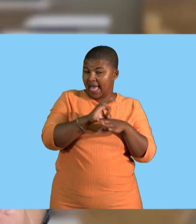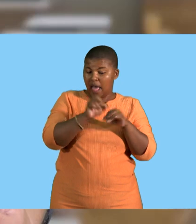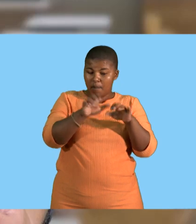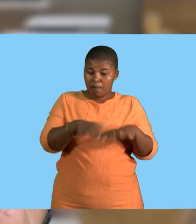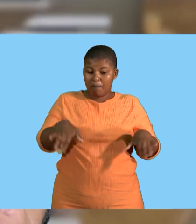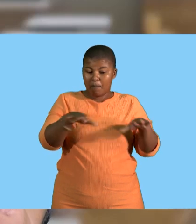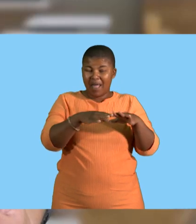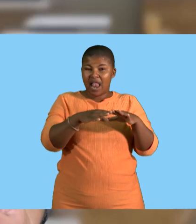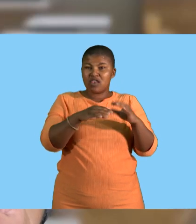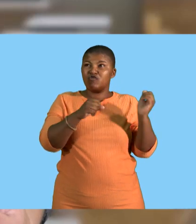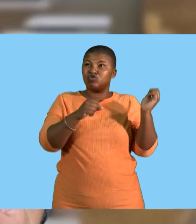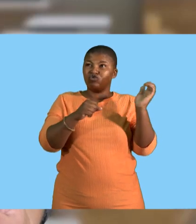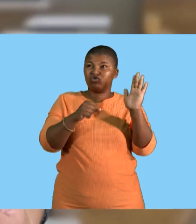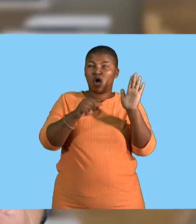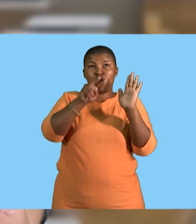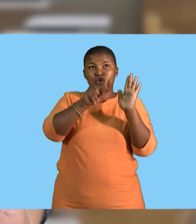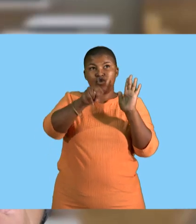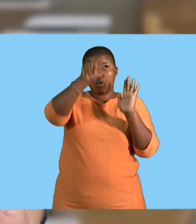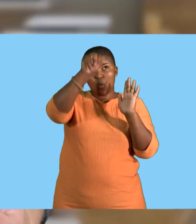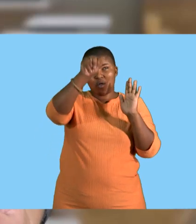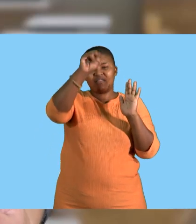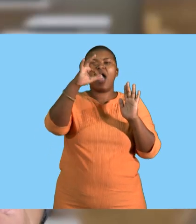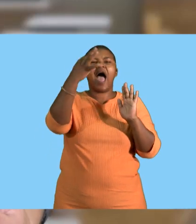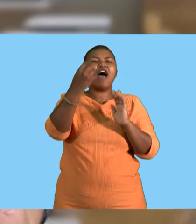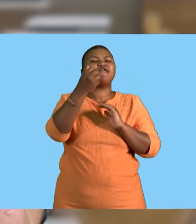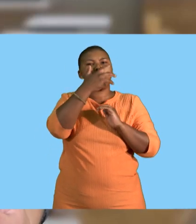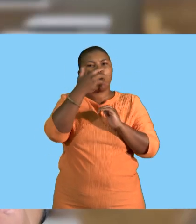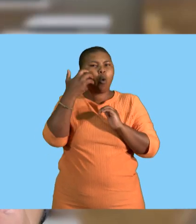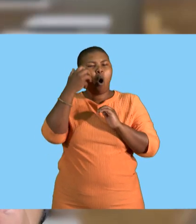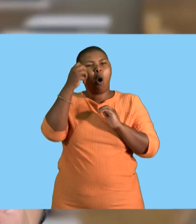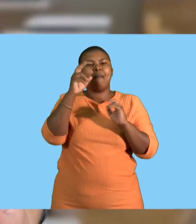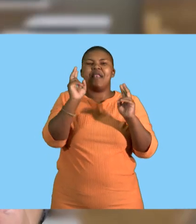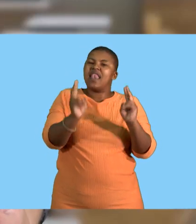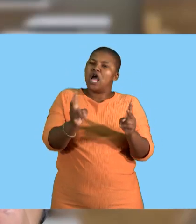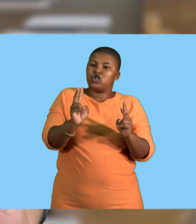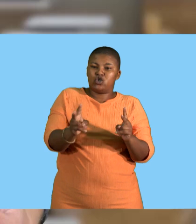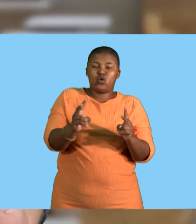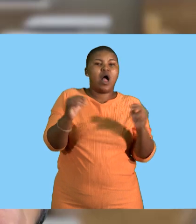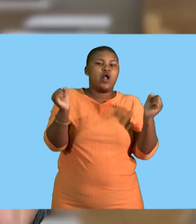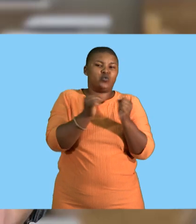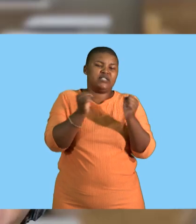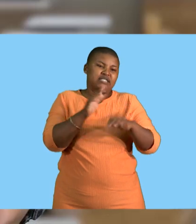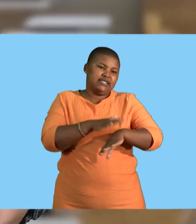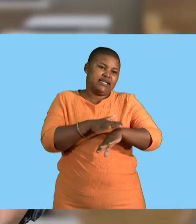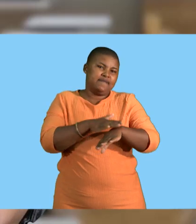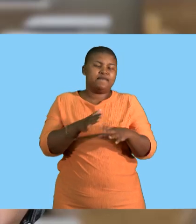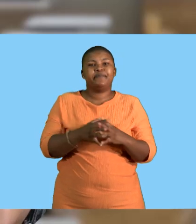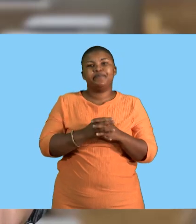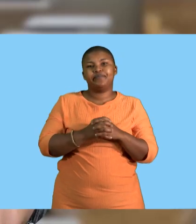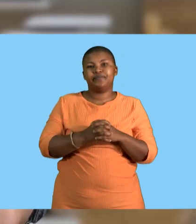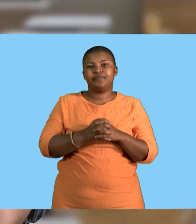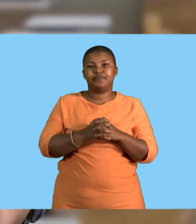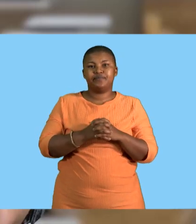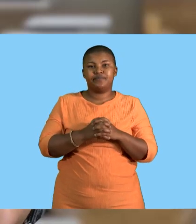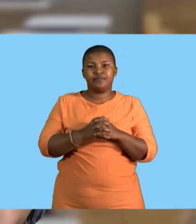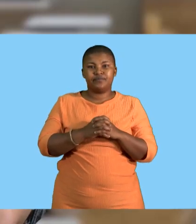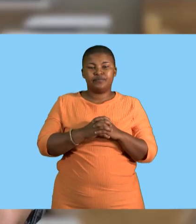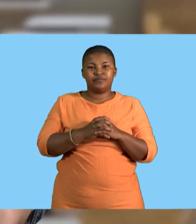facing north. Then you will have natural warmth or heat in the winter.